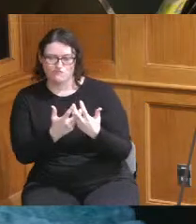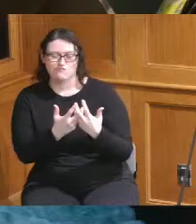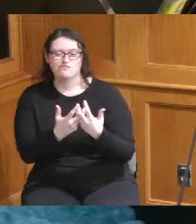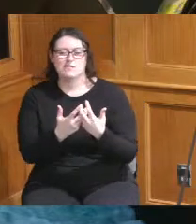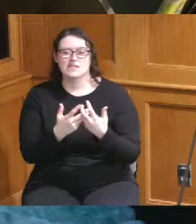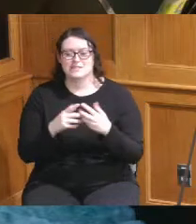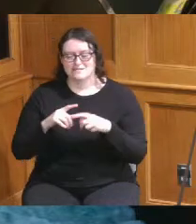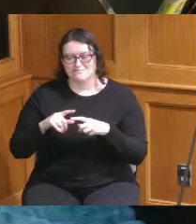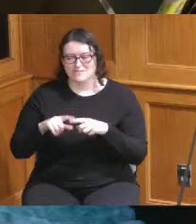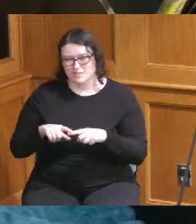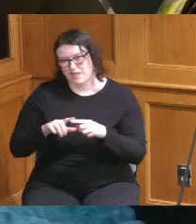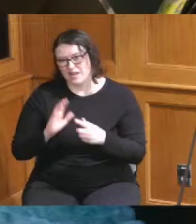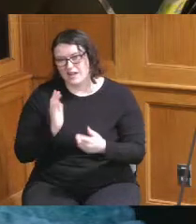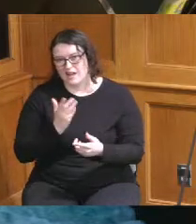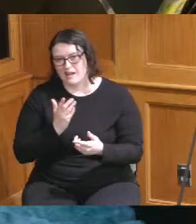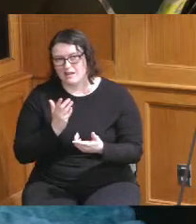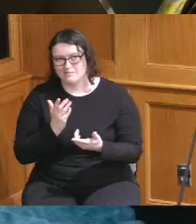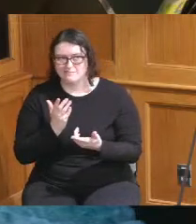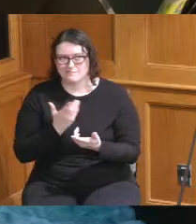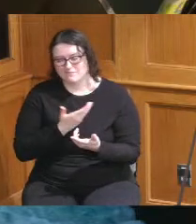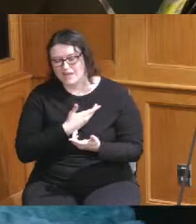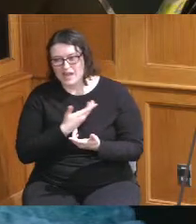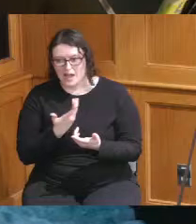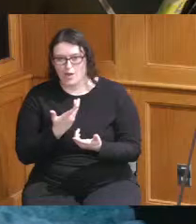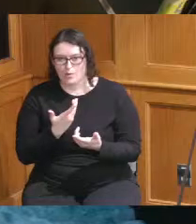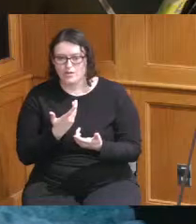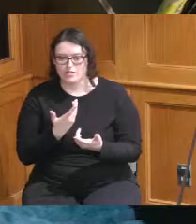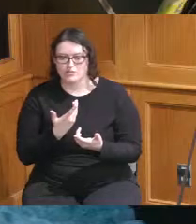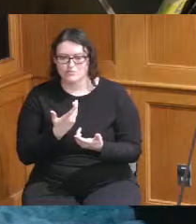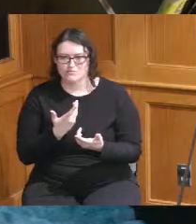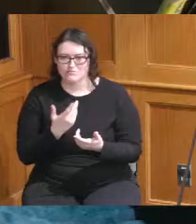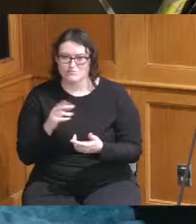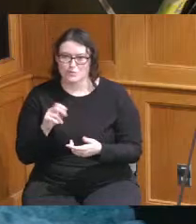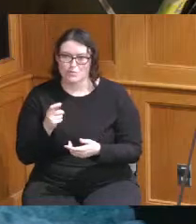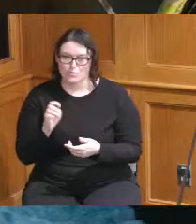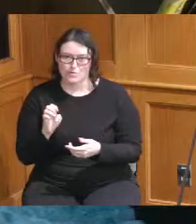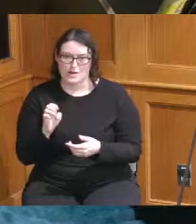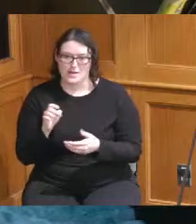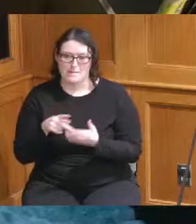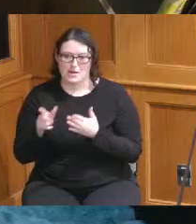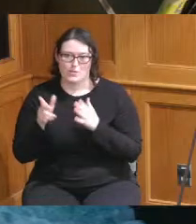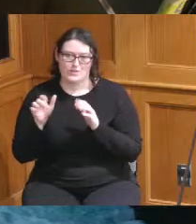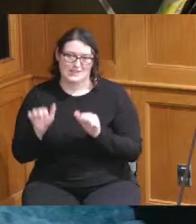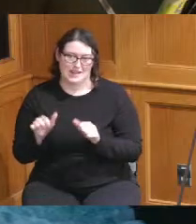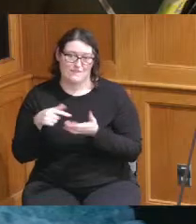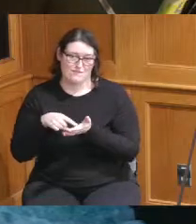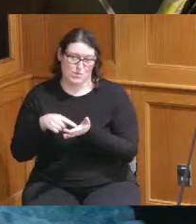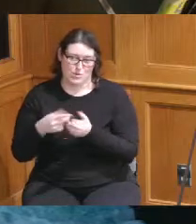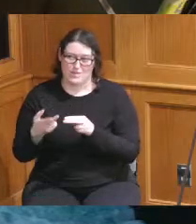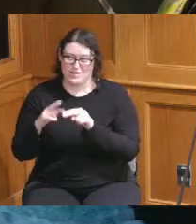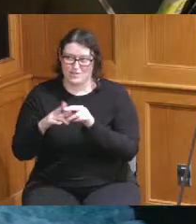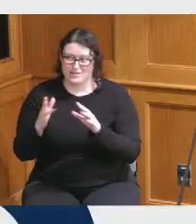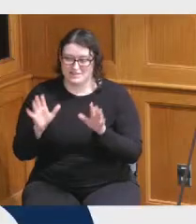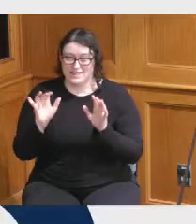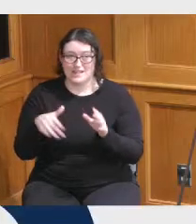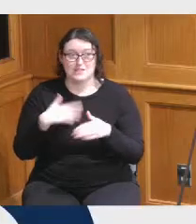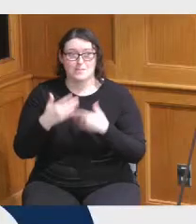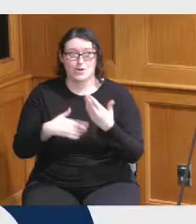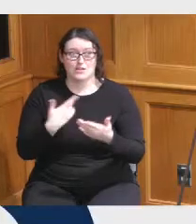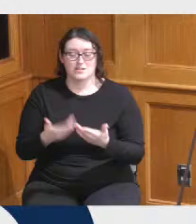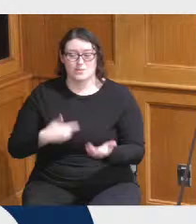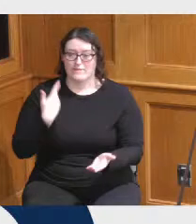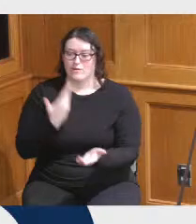the financial health of the district and also what our ratepayers can afford in terms of increases. So that's the process that brings us